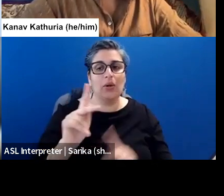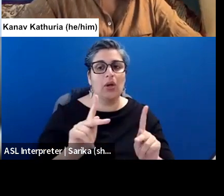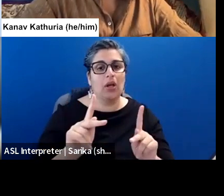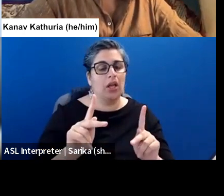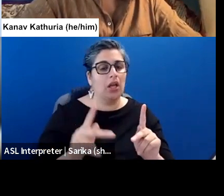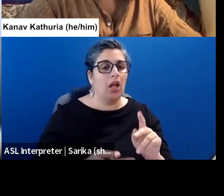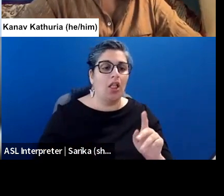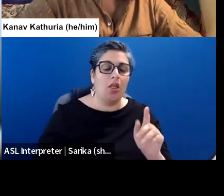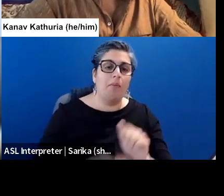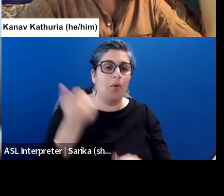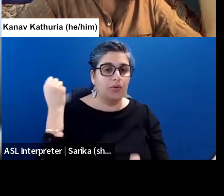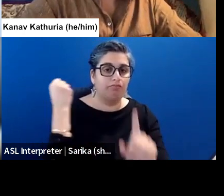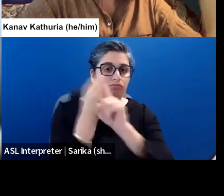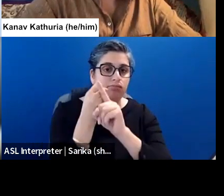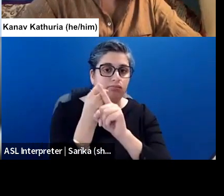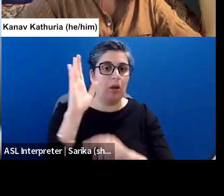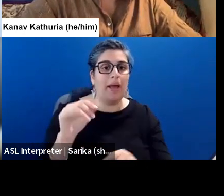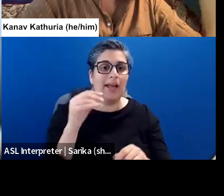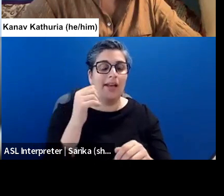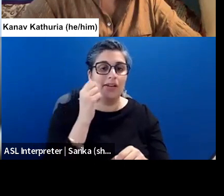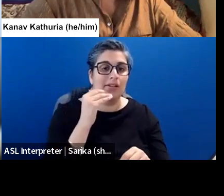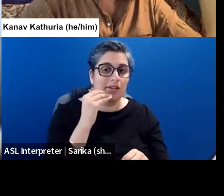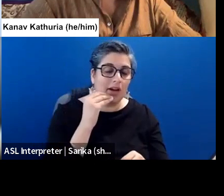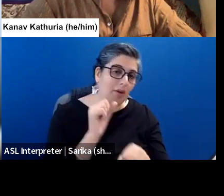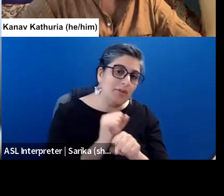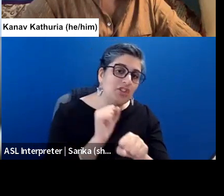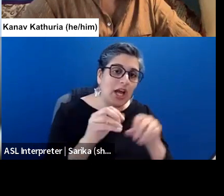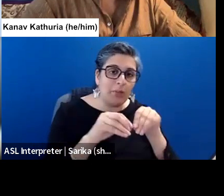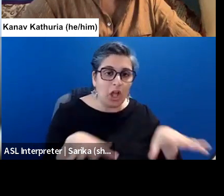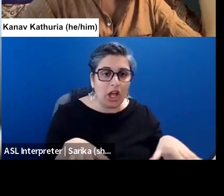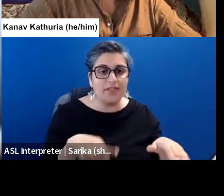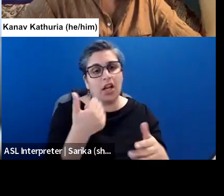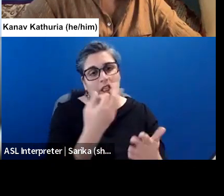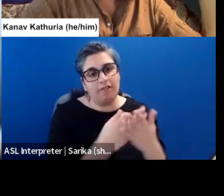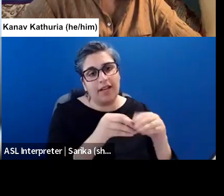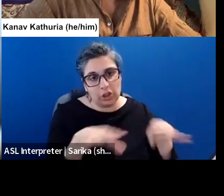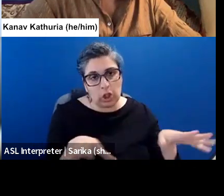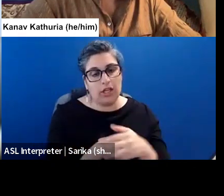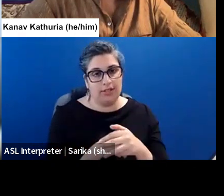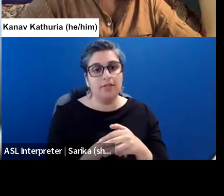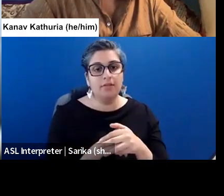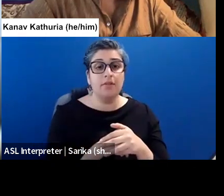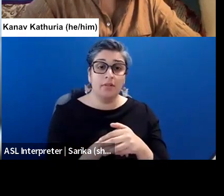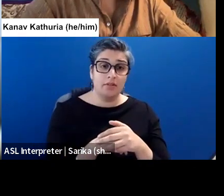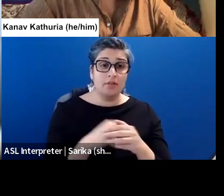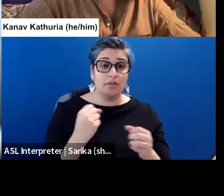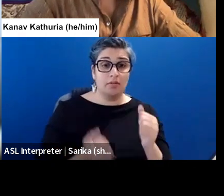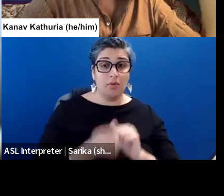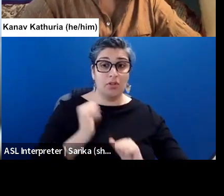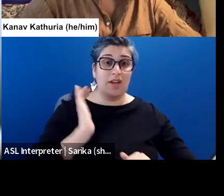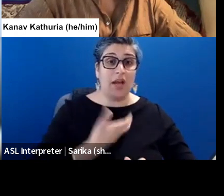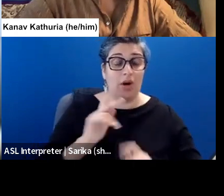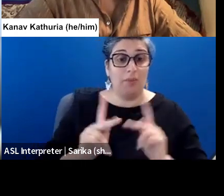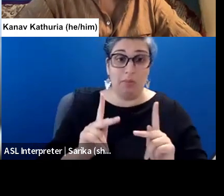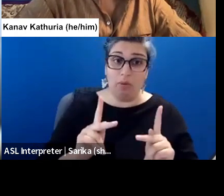hit by job loss and other financial loss. And a lot of our folks make money to live through